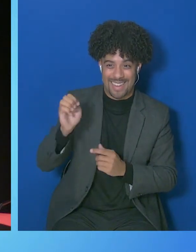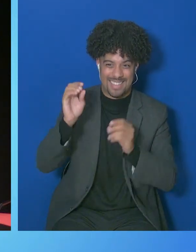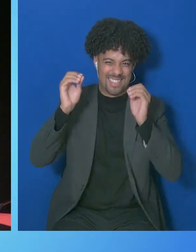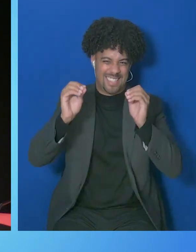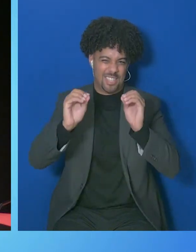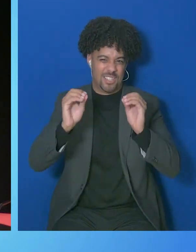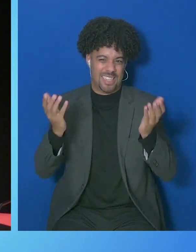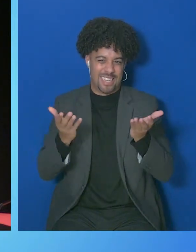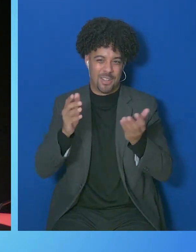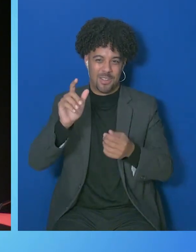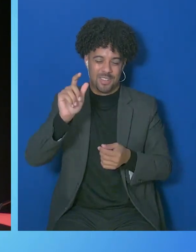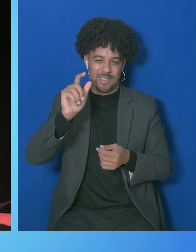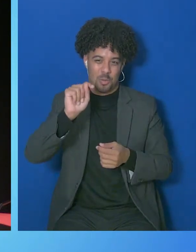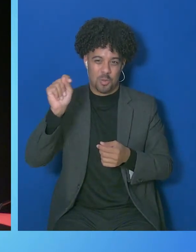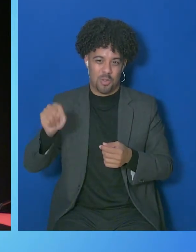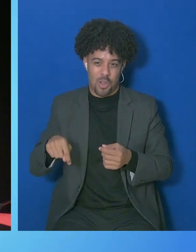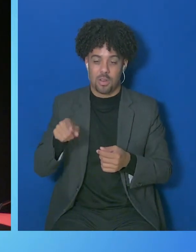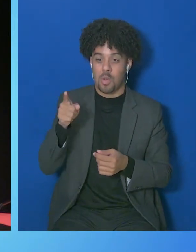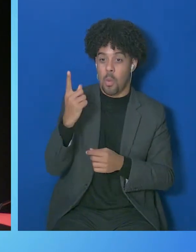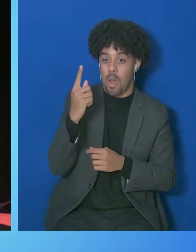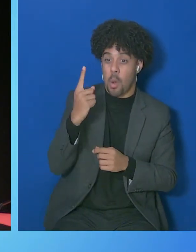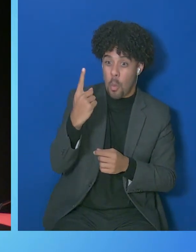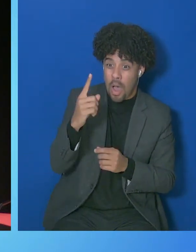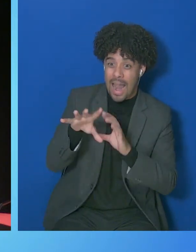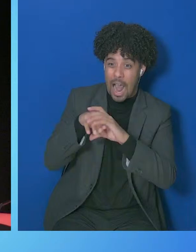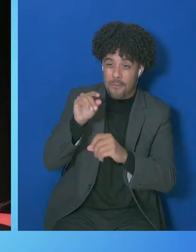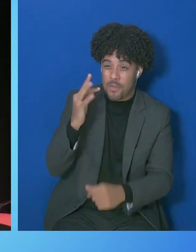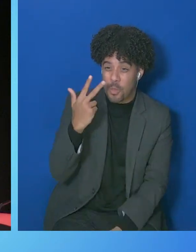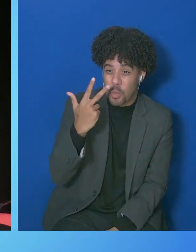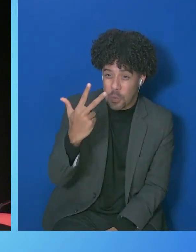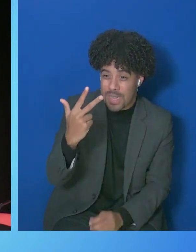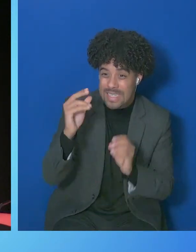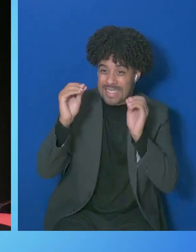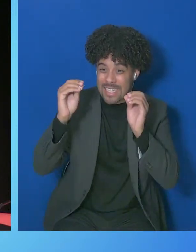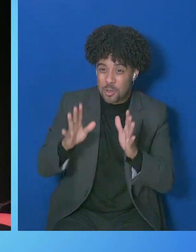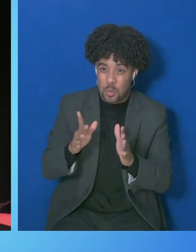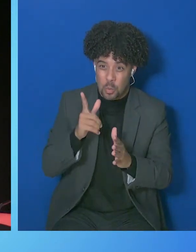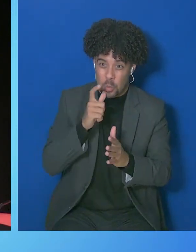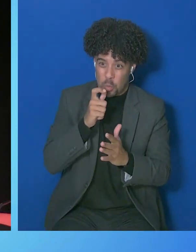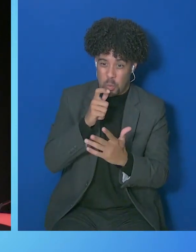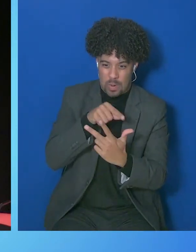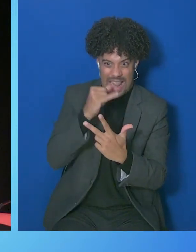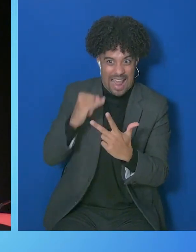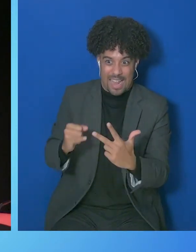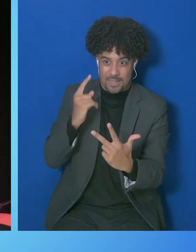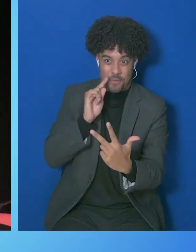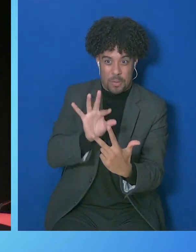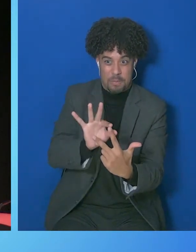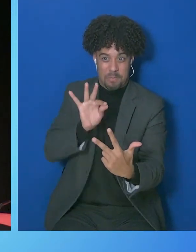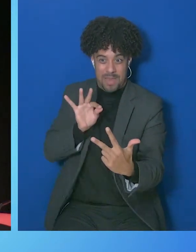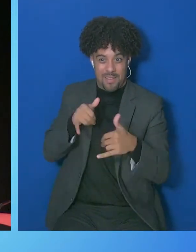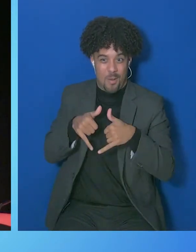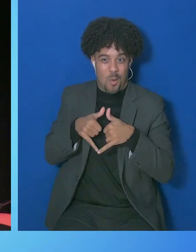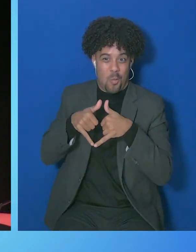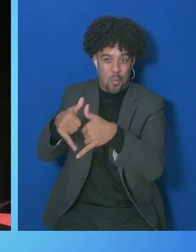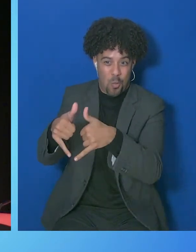3 teachers in Pima County to be a finalist for the Raytheon Leaders in Education Award, Elementary Division.